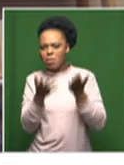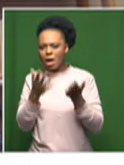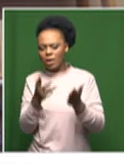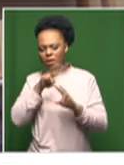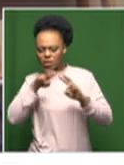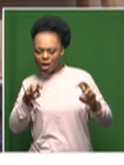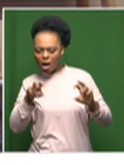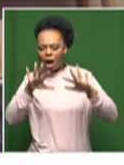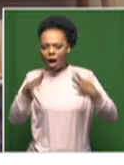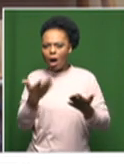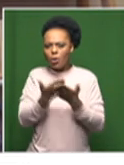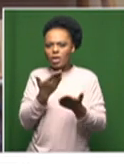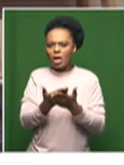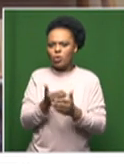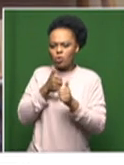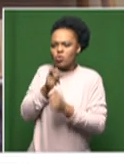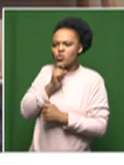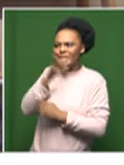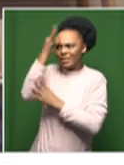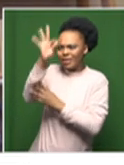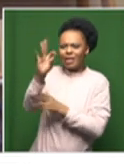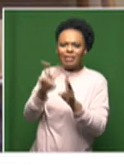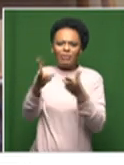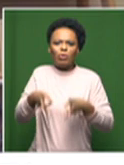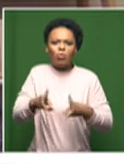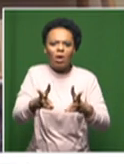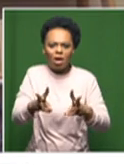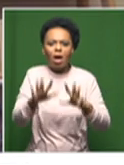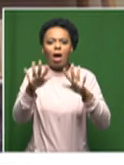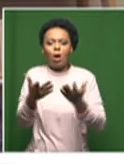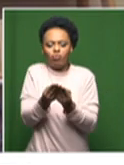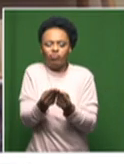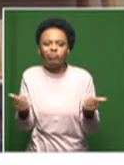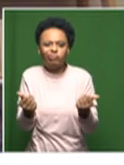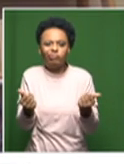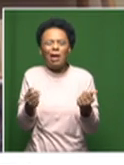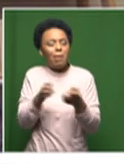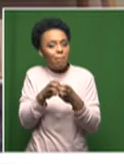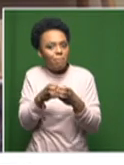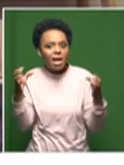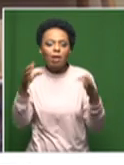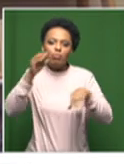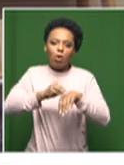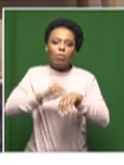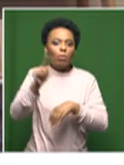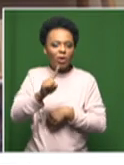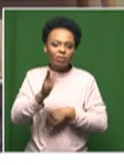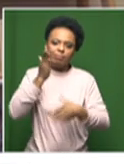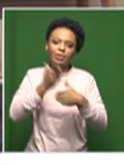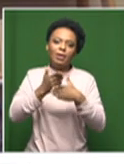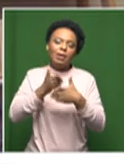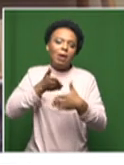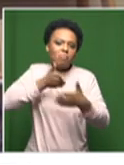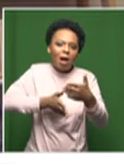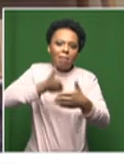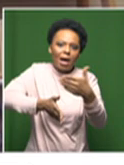use the state in different ways to address probably our biggest problem, which is unemployment. So that would be